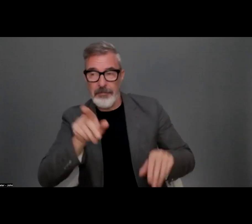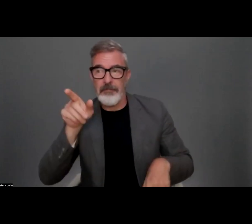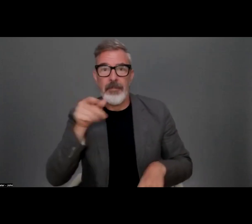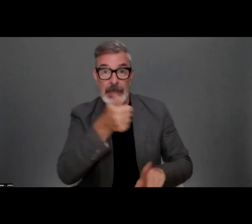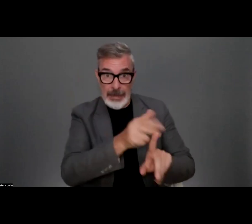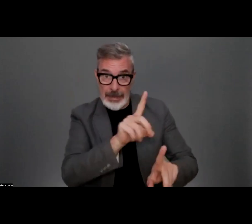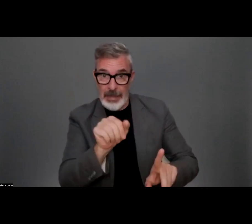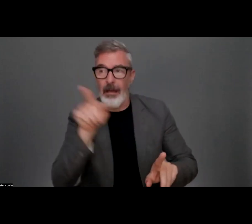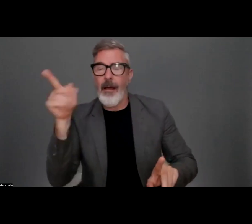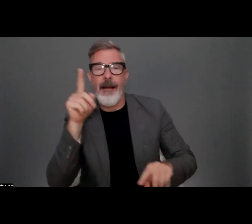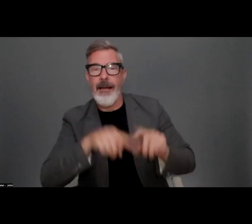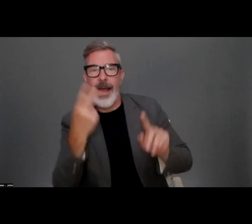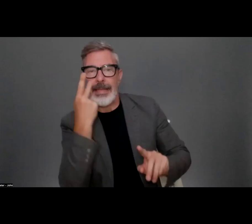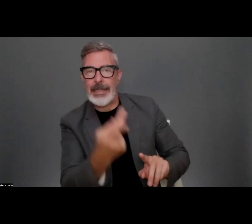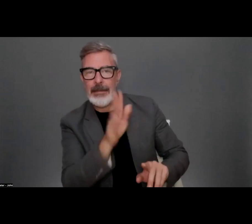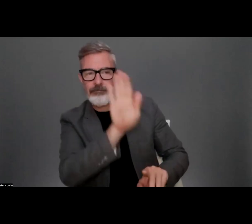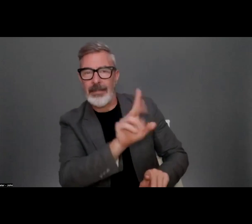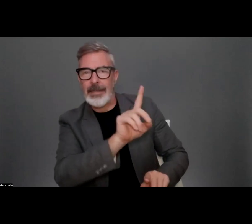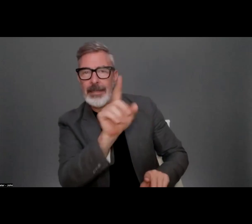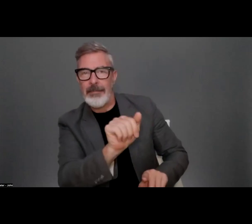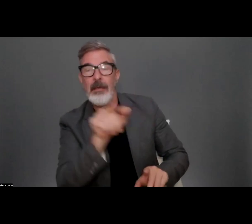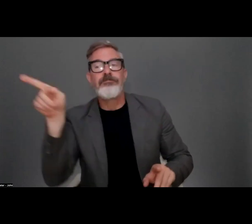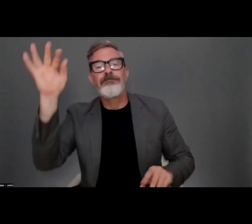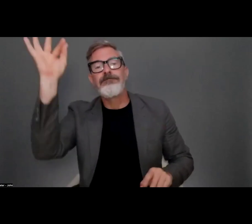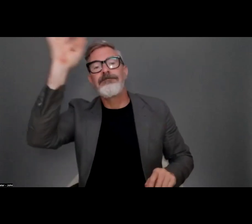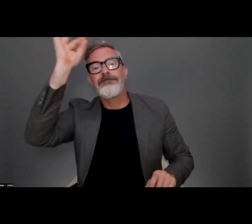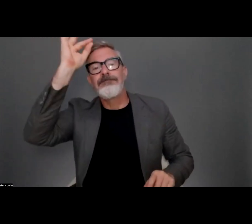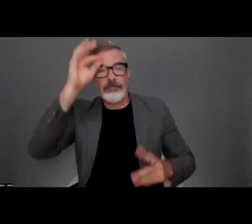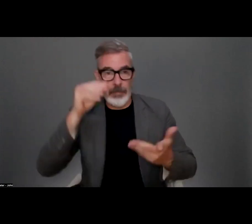necessary supports and accommodations or productivity needs.